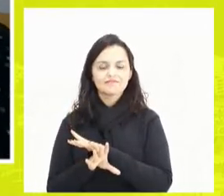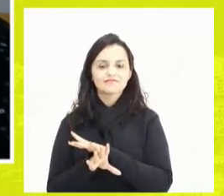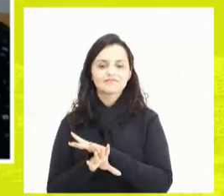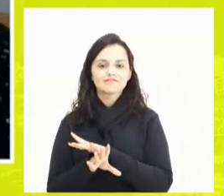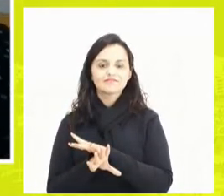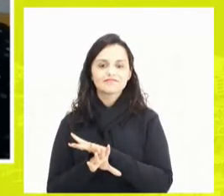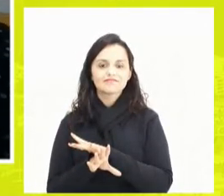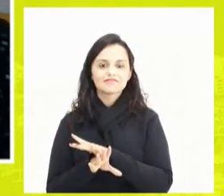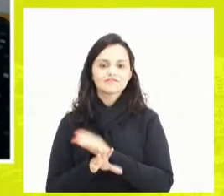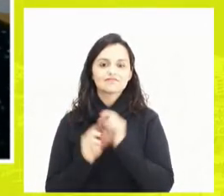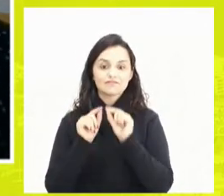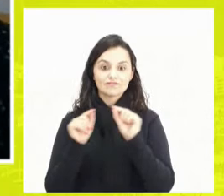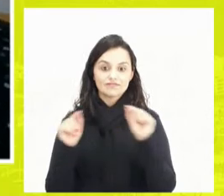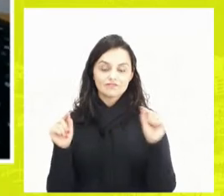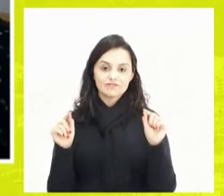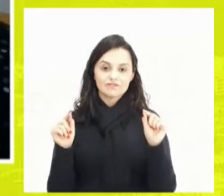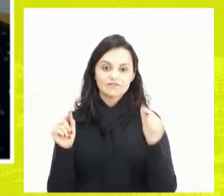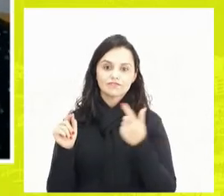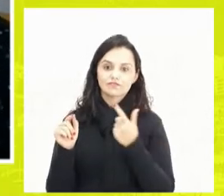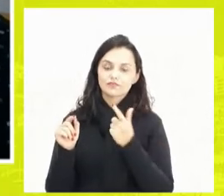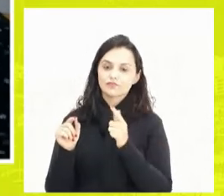the morning edition